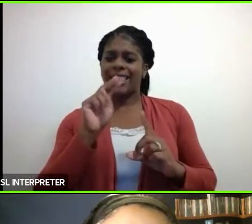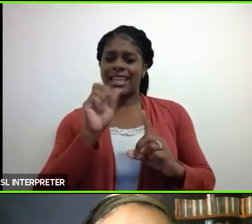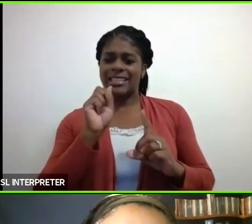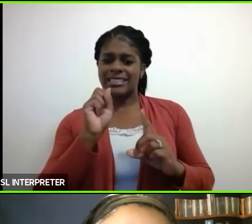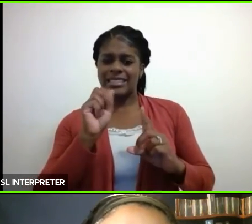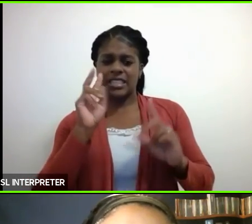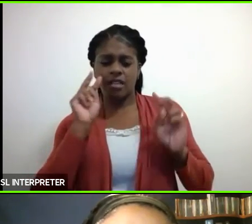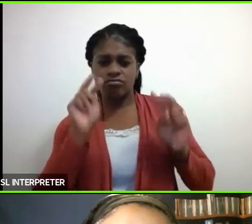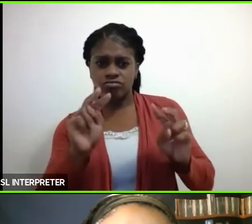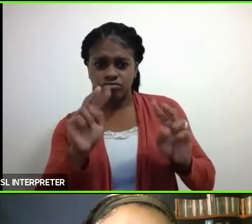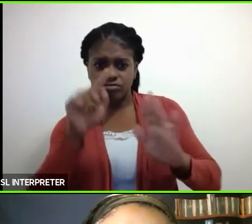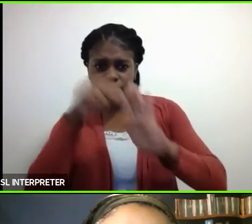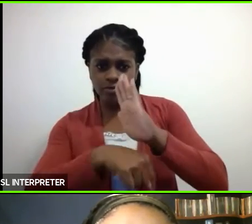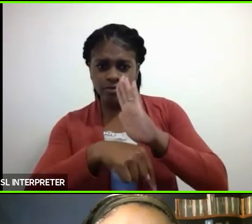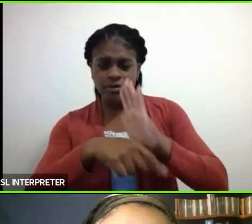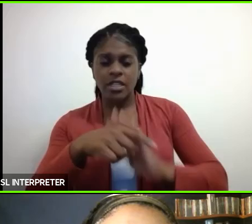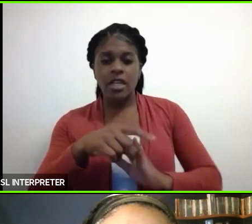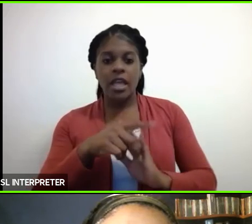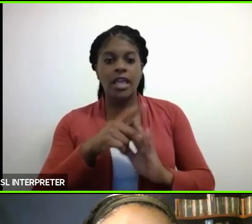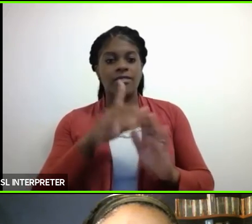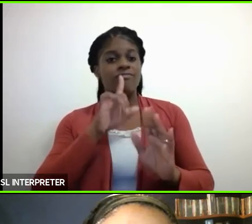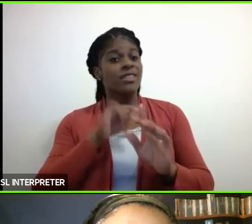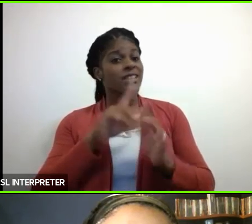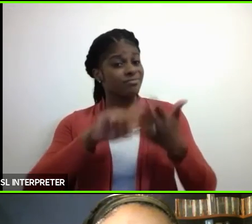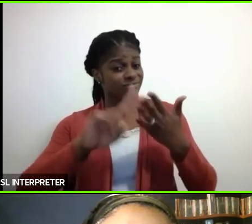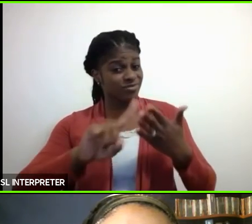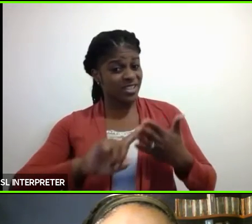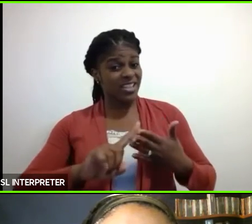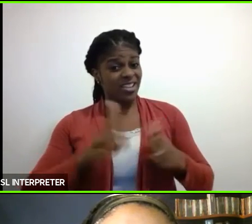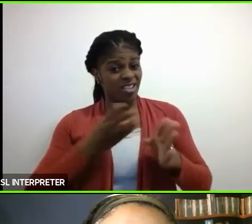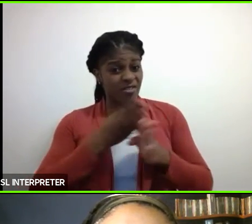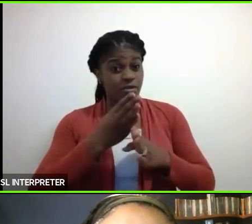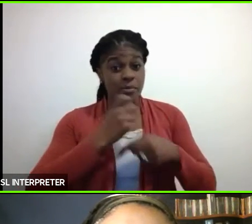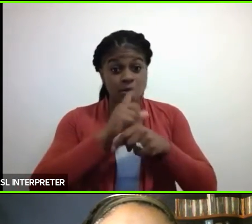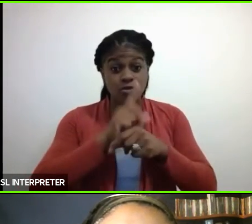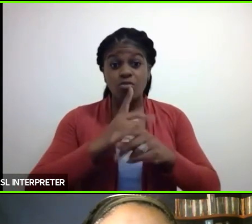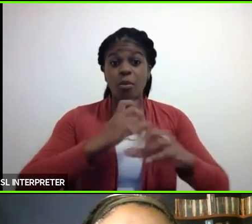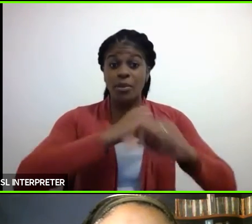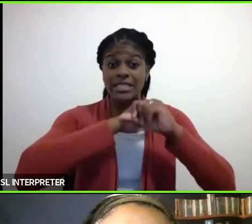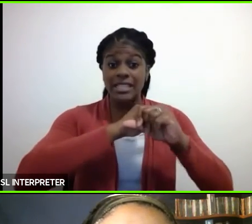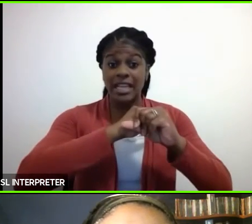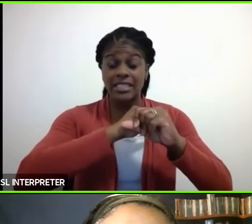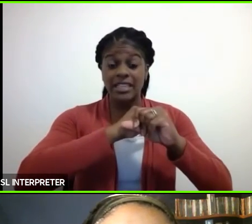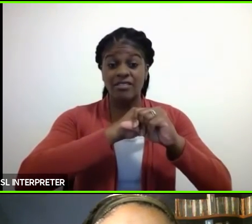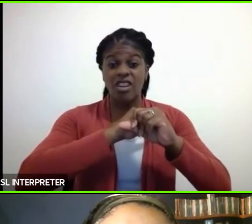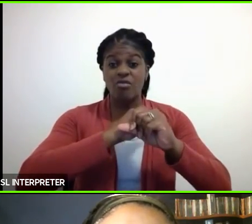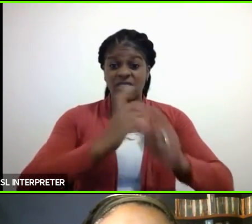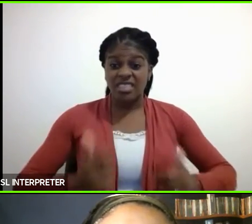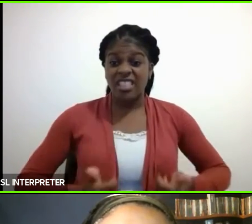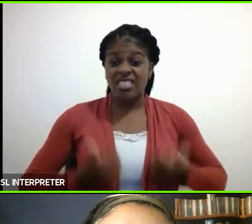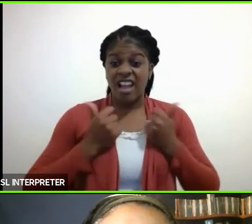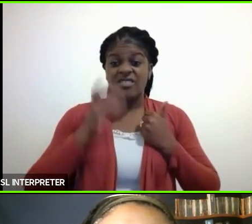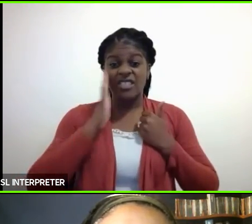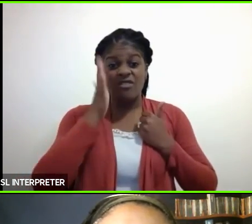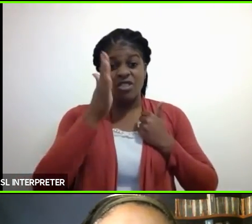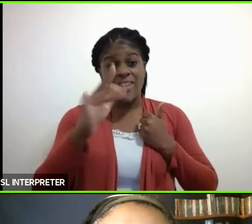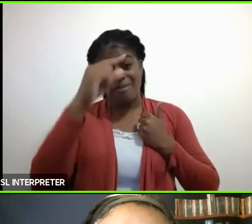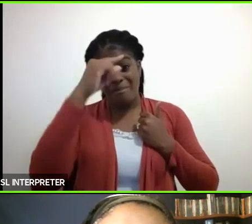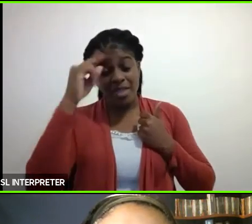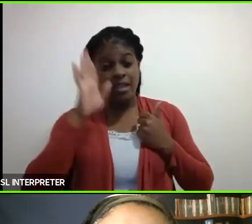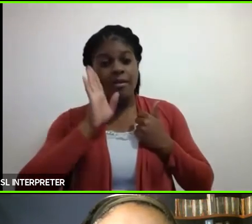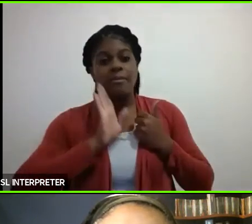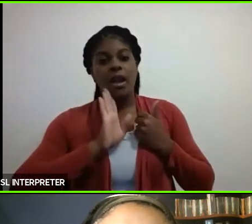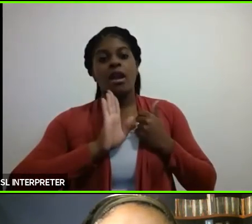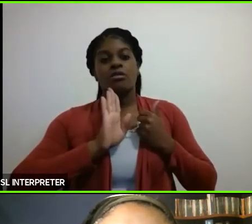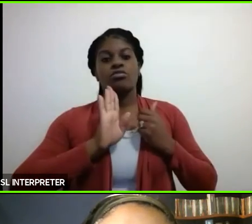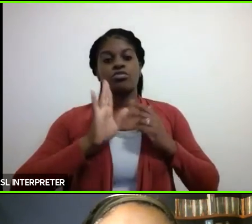cross-checking, you know, our field to be just as protective over the lives and the futures of Black and Brown